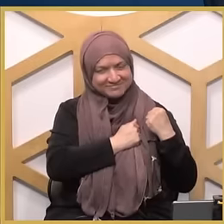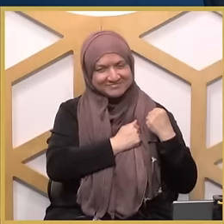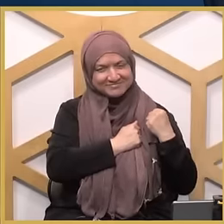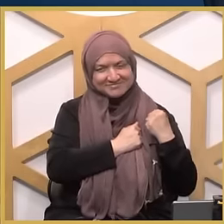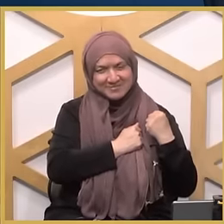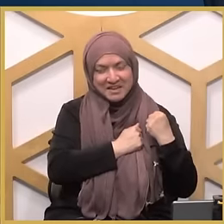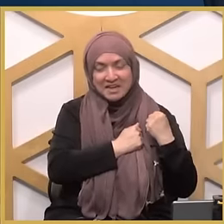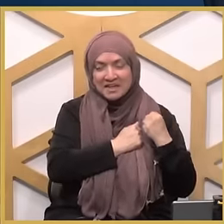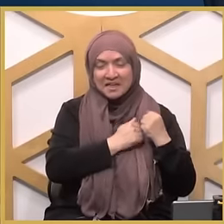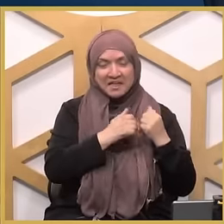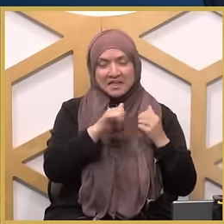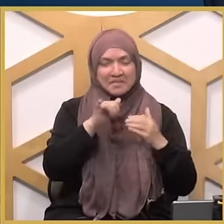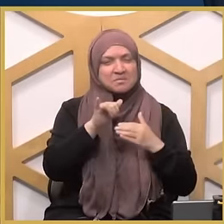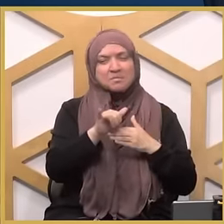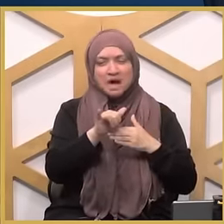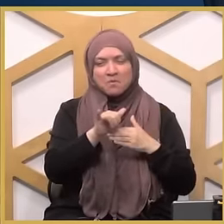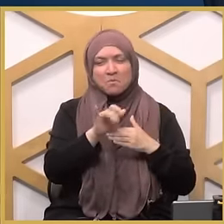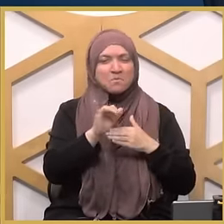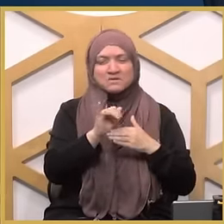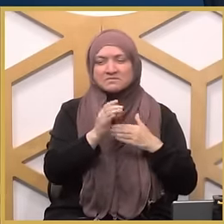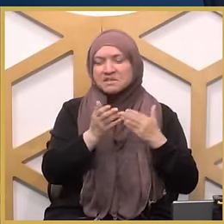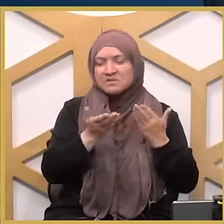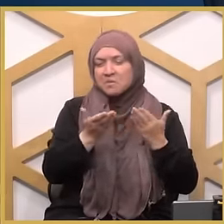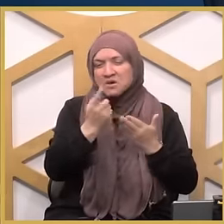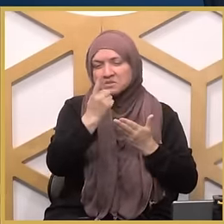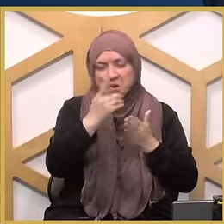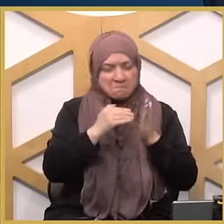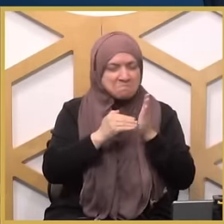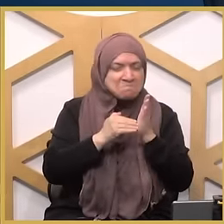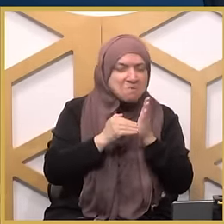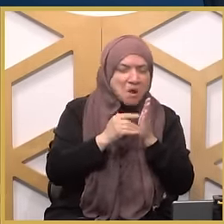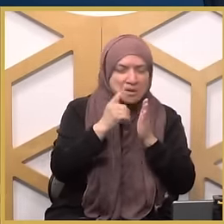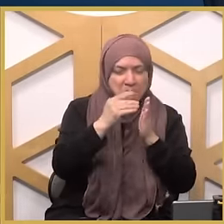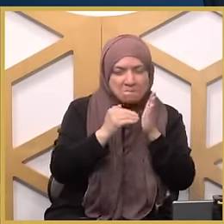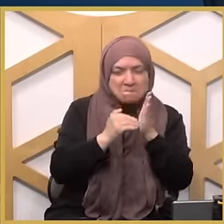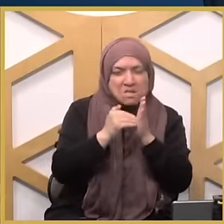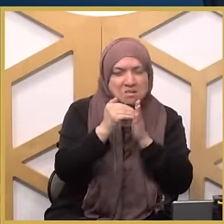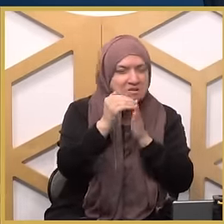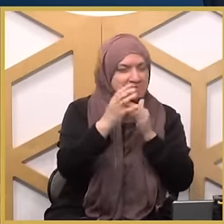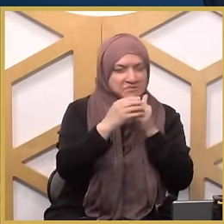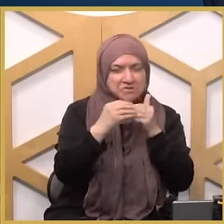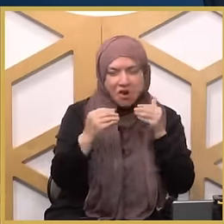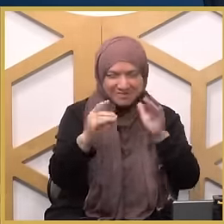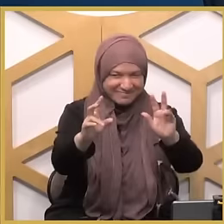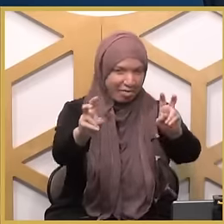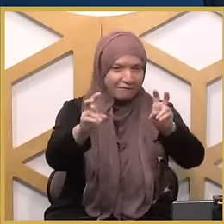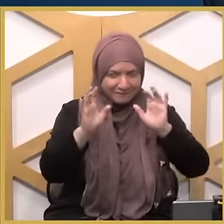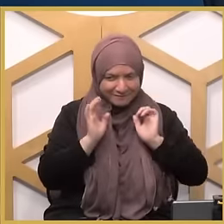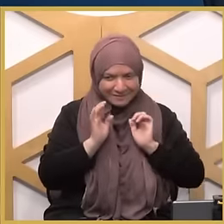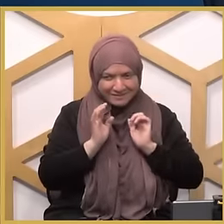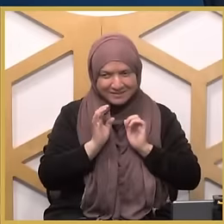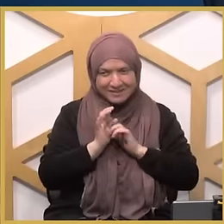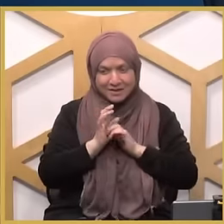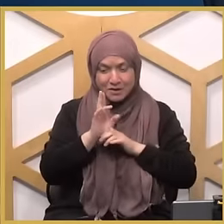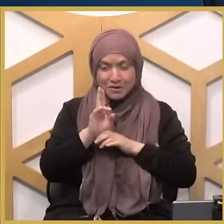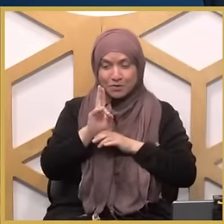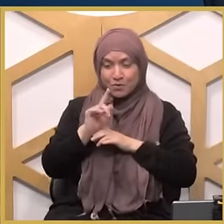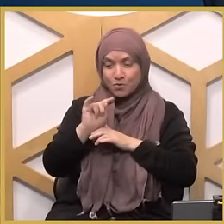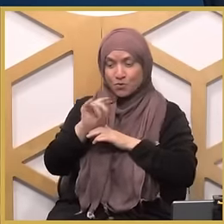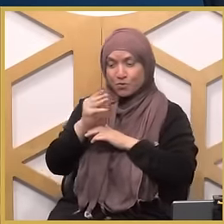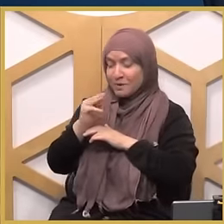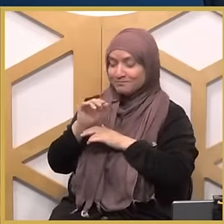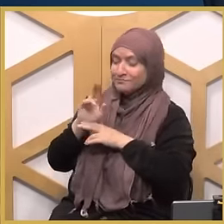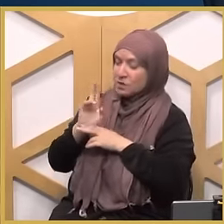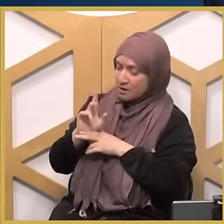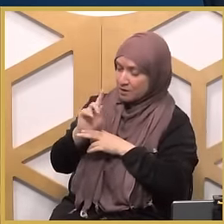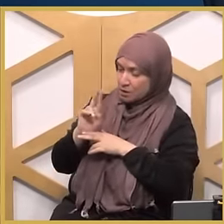everything, you probably talk about millions of dollars in today's currency, obviously. And Uthman says, I'll take care of it, Ya Rasulullah.